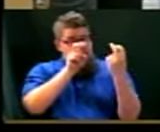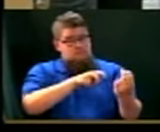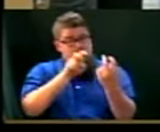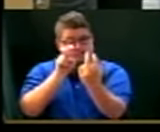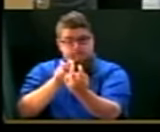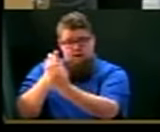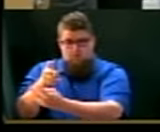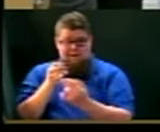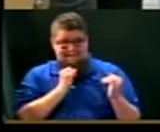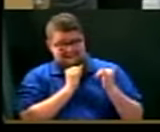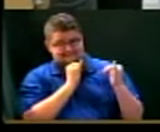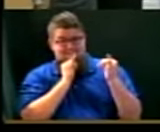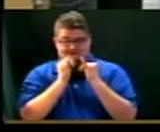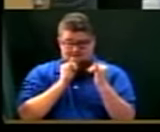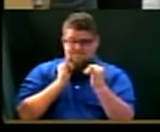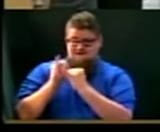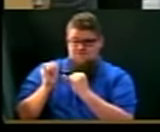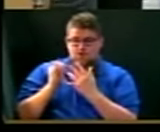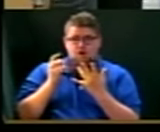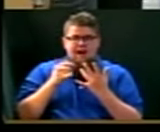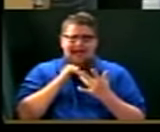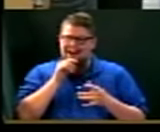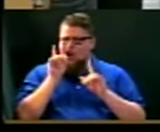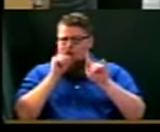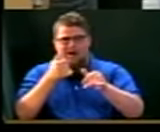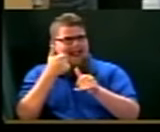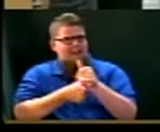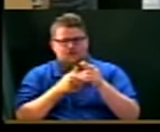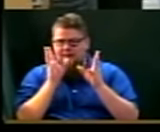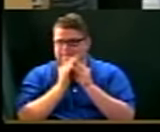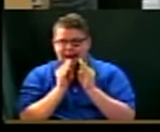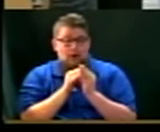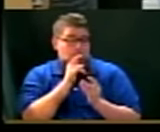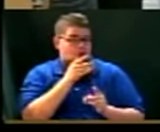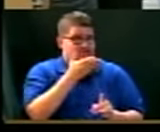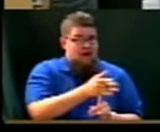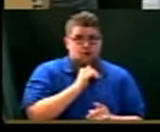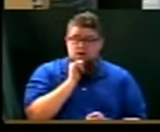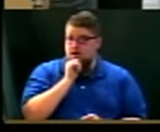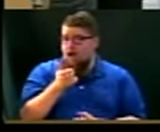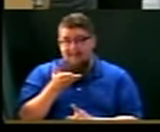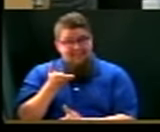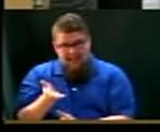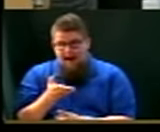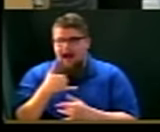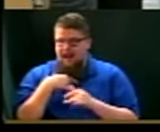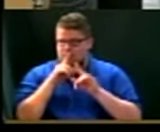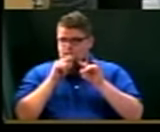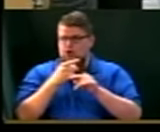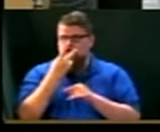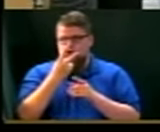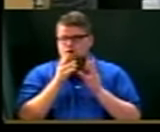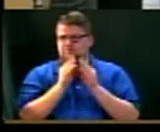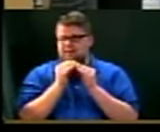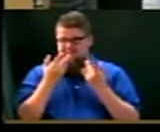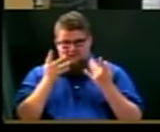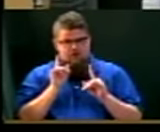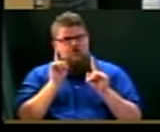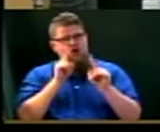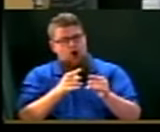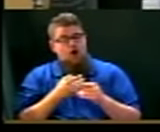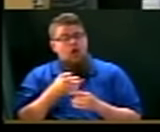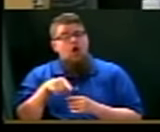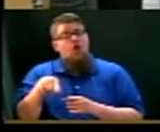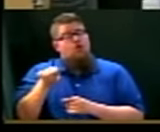and since I didn't go to every meeting, I don't know for sure who was or wasn't there, but I did go to two of them. These